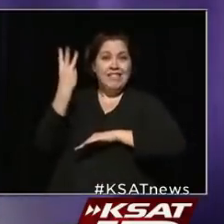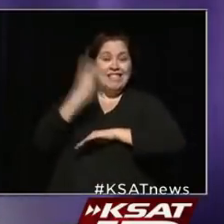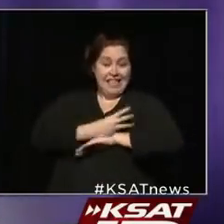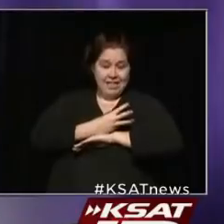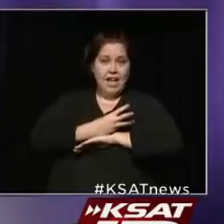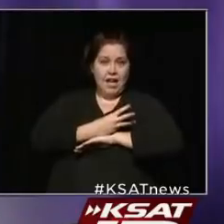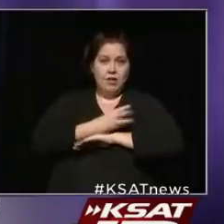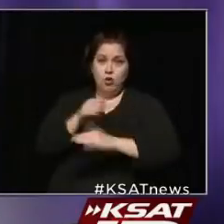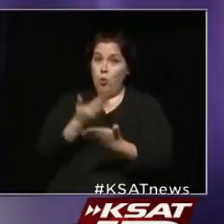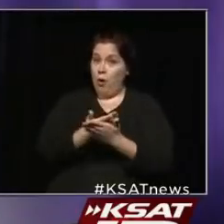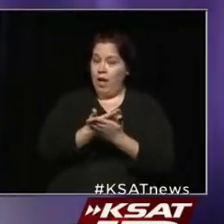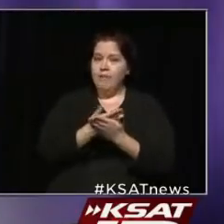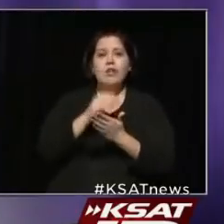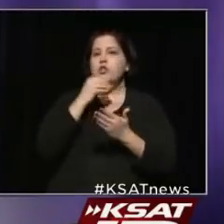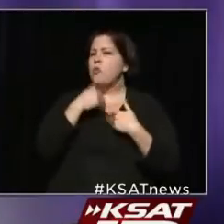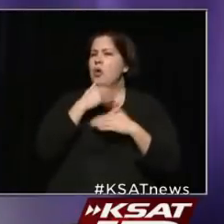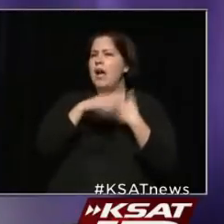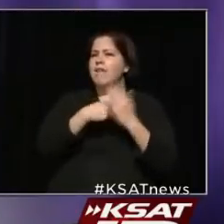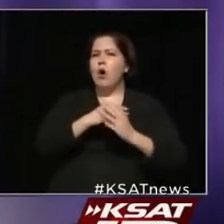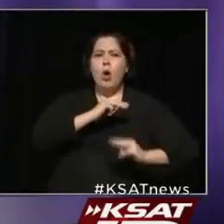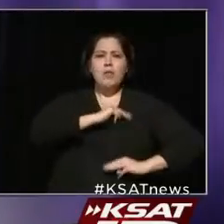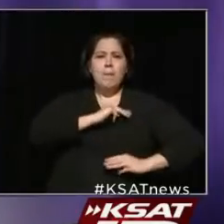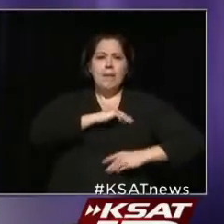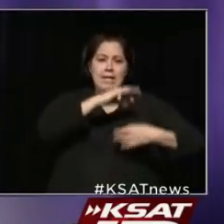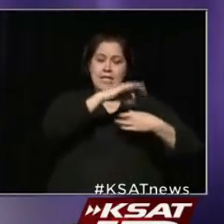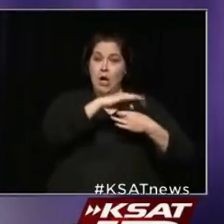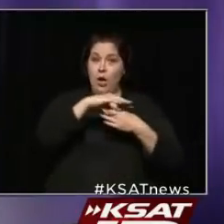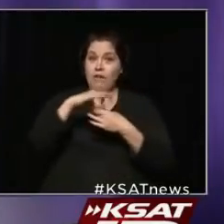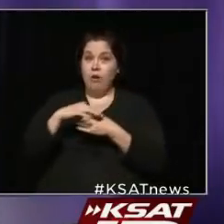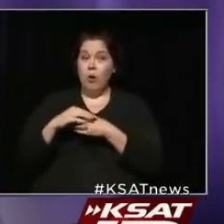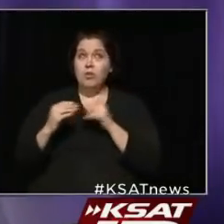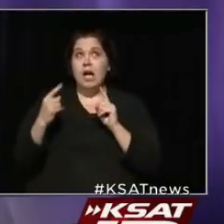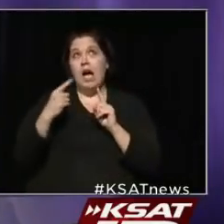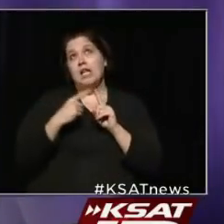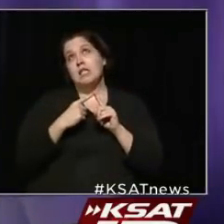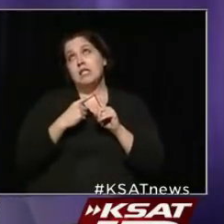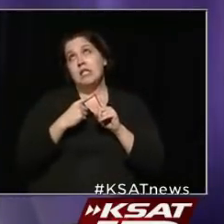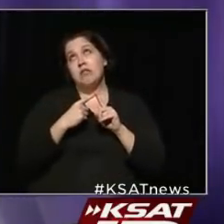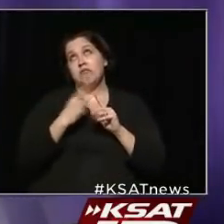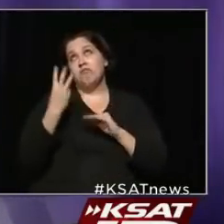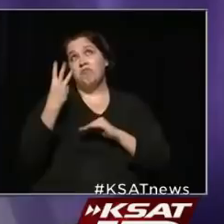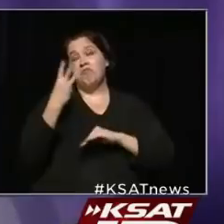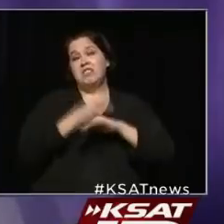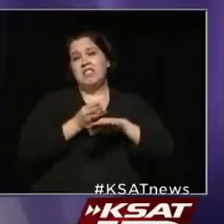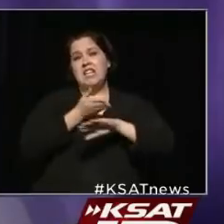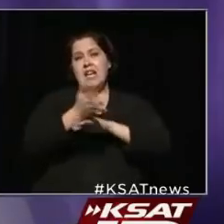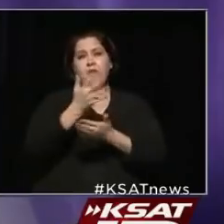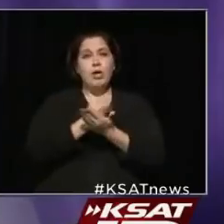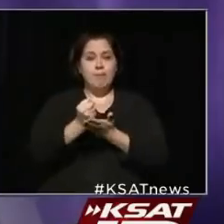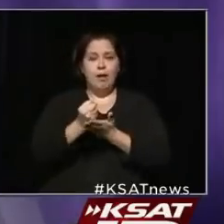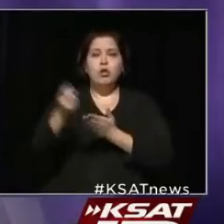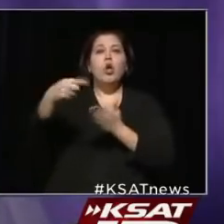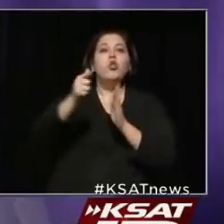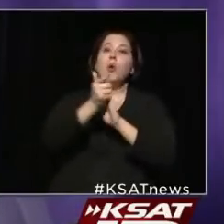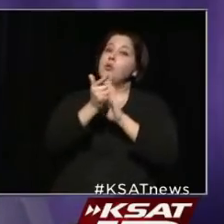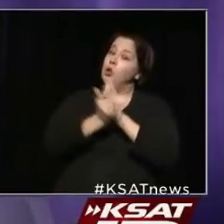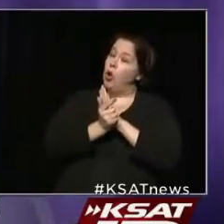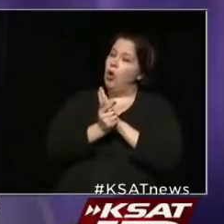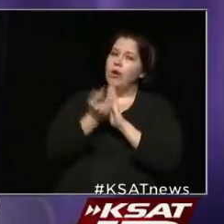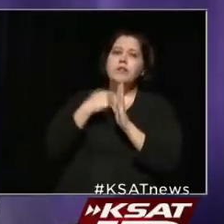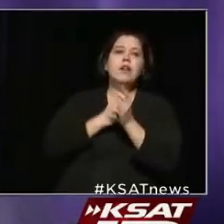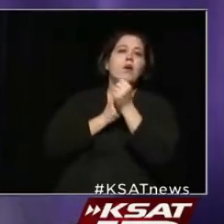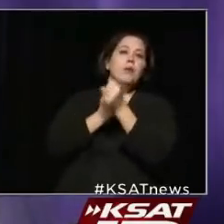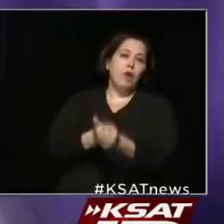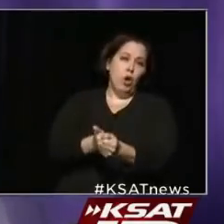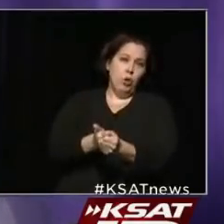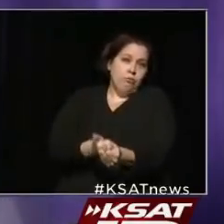it in. So we won't have all the military ballots till the 6 days have expired. Those are laws, and we follow those laws.